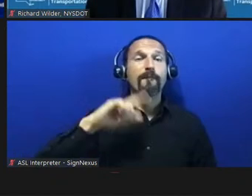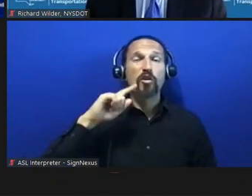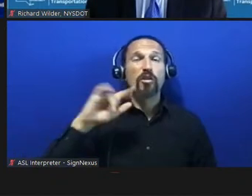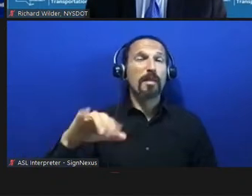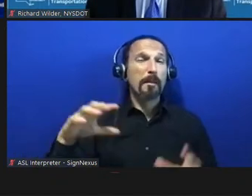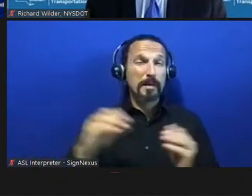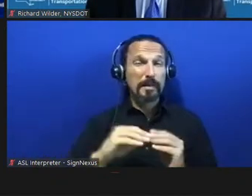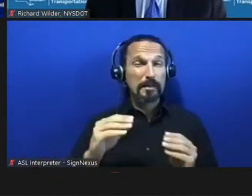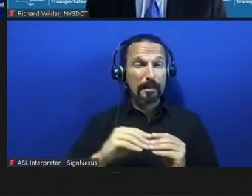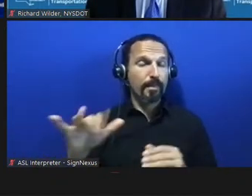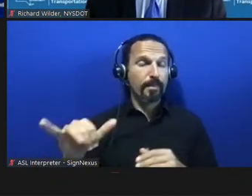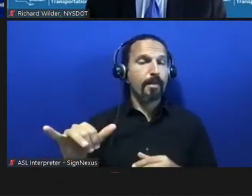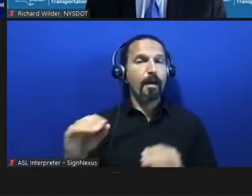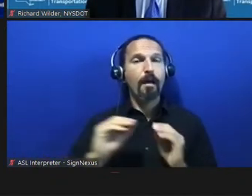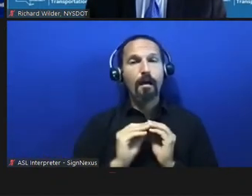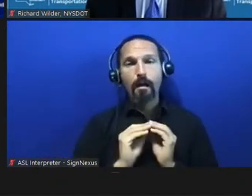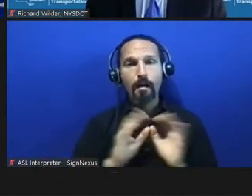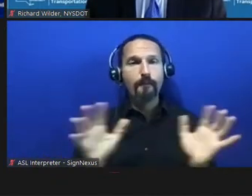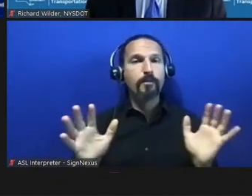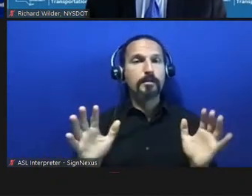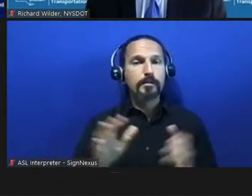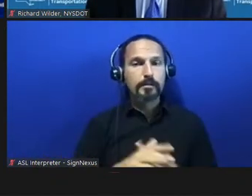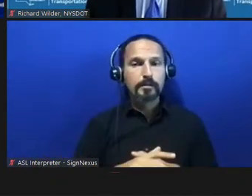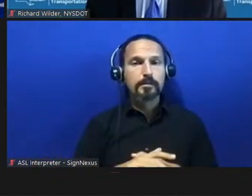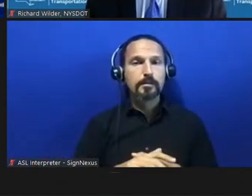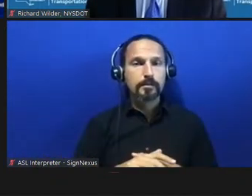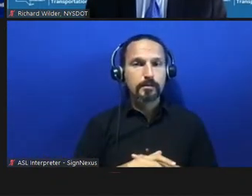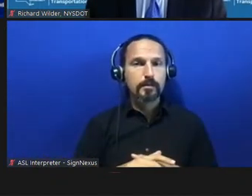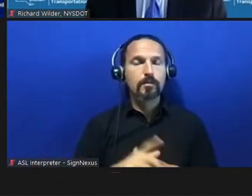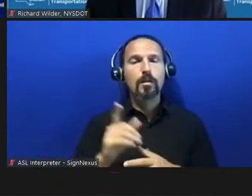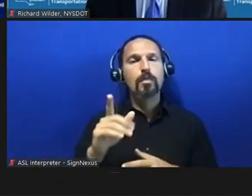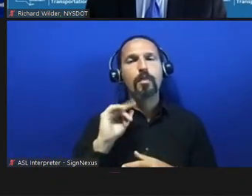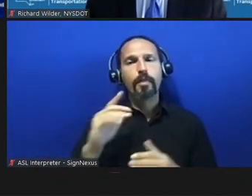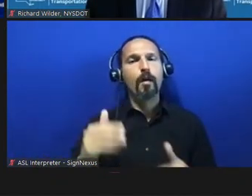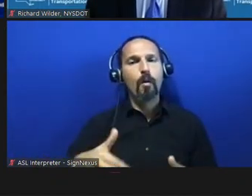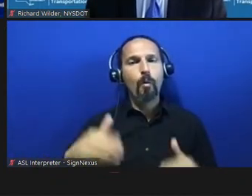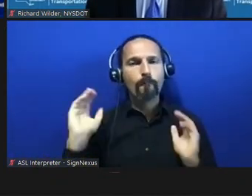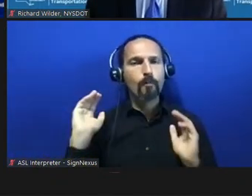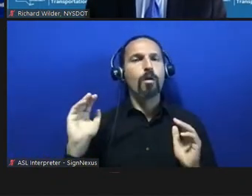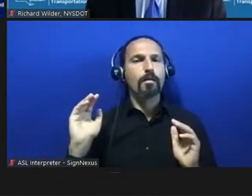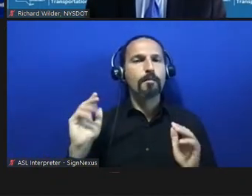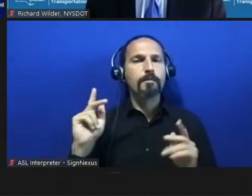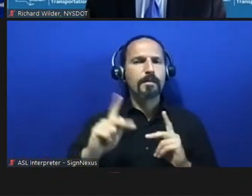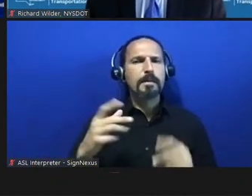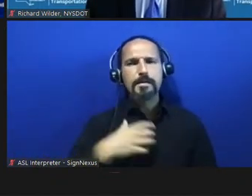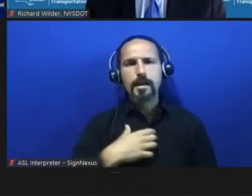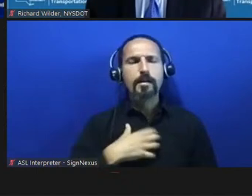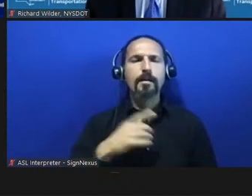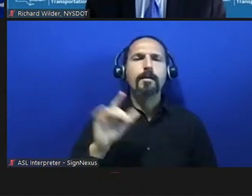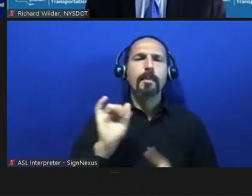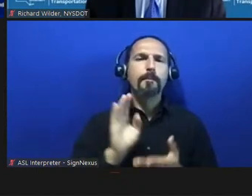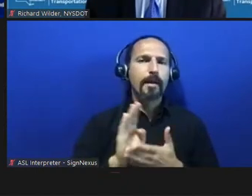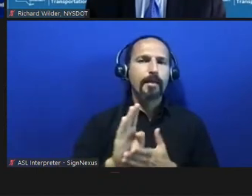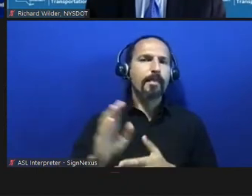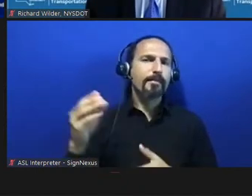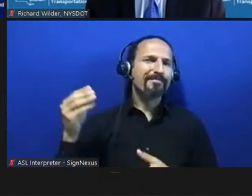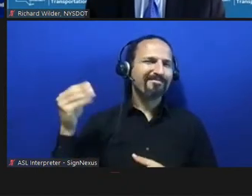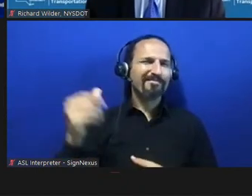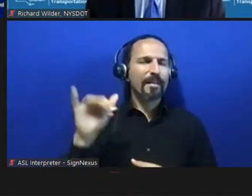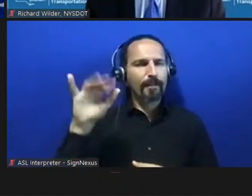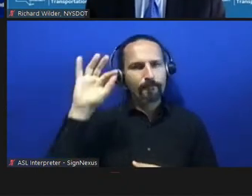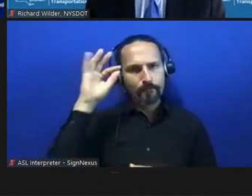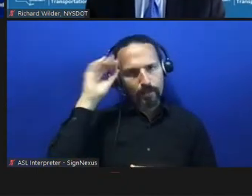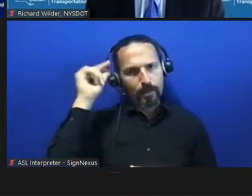is loud and clear ly overwhelming billions of dollars given by federal government